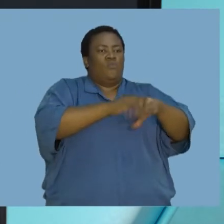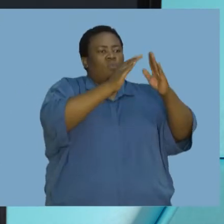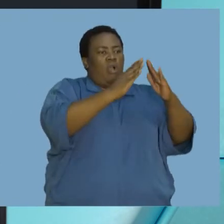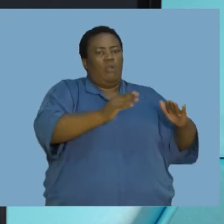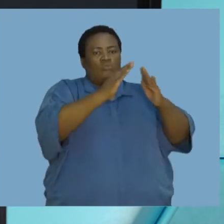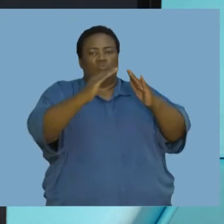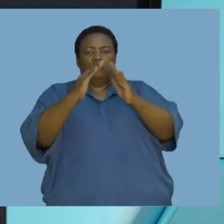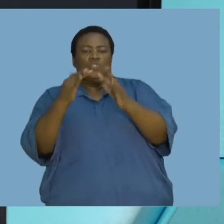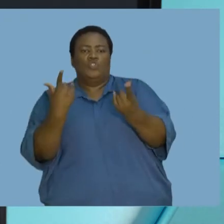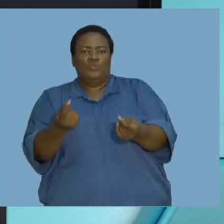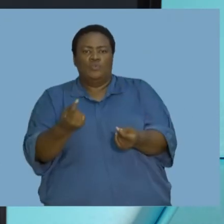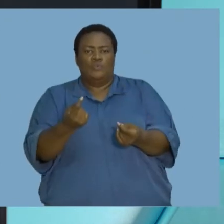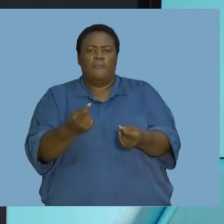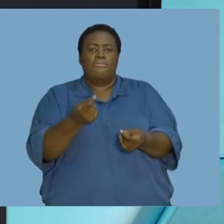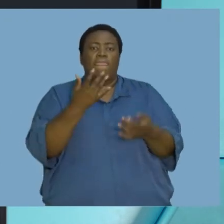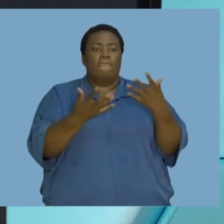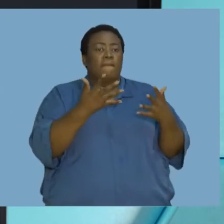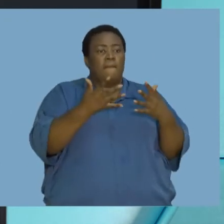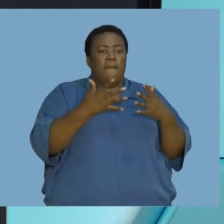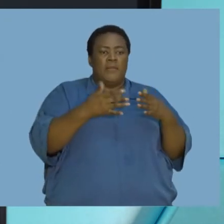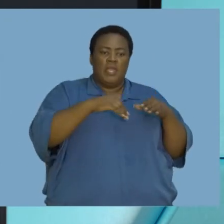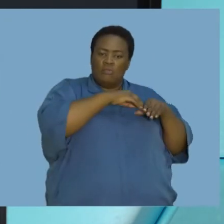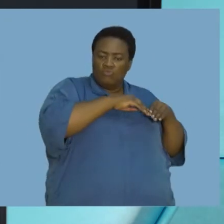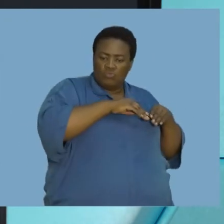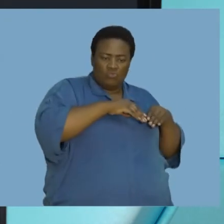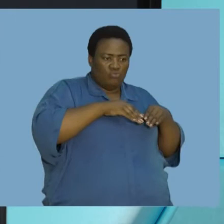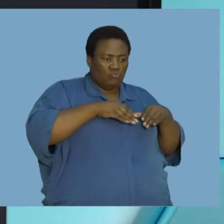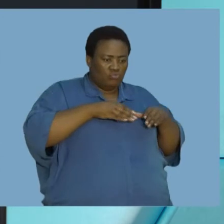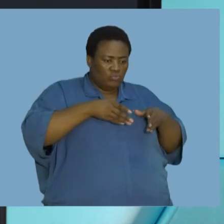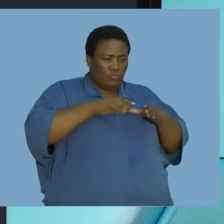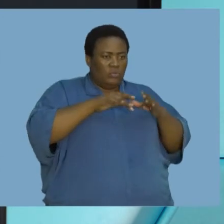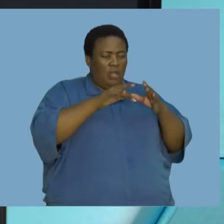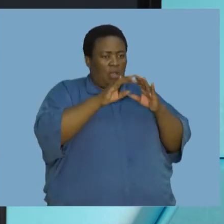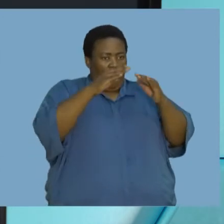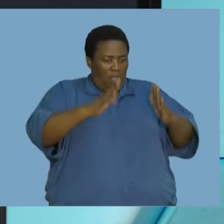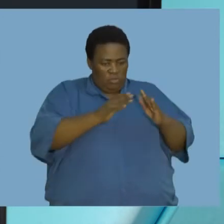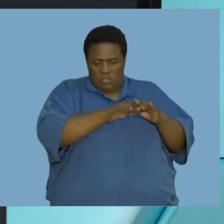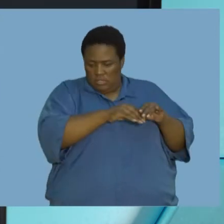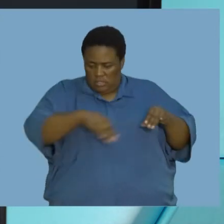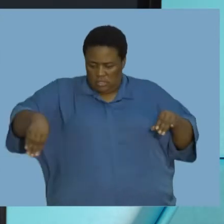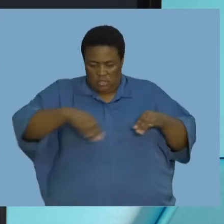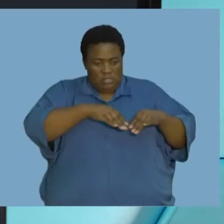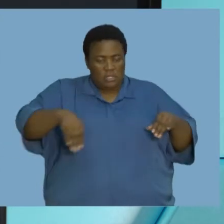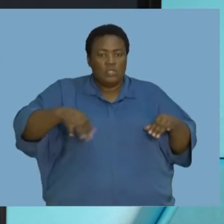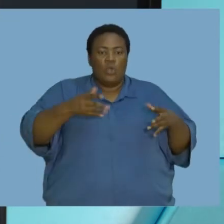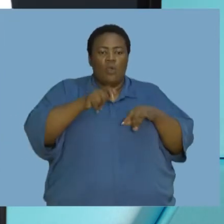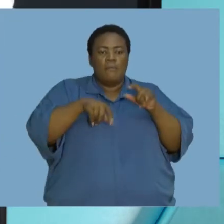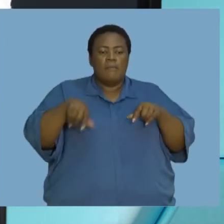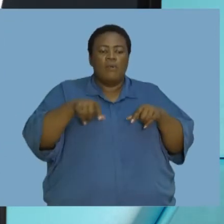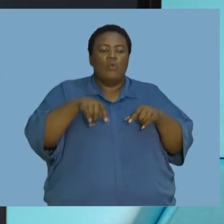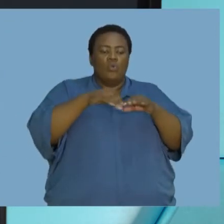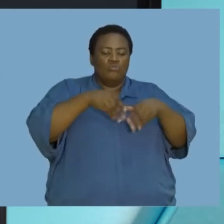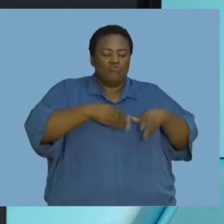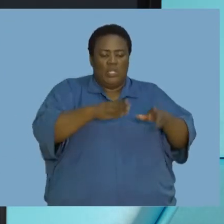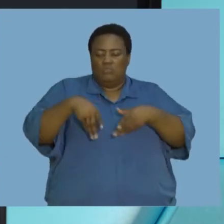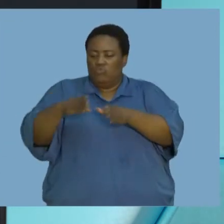number of households for probably the entire street or individuals in different streets. And I suppose